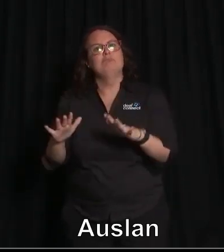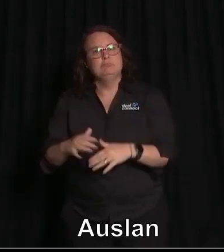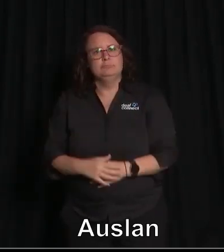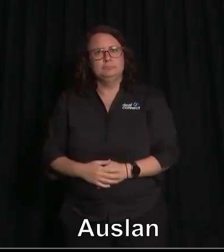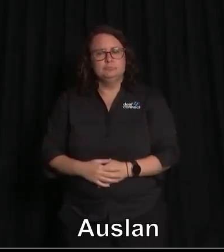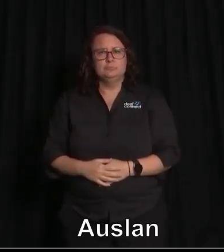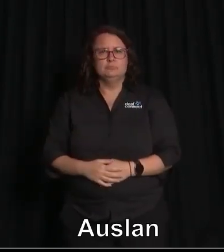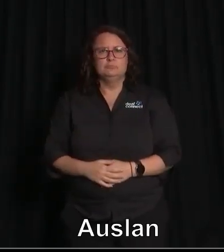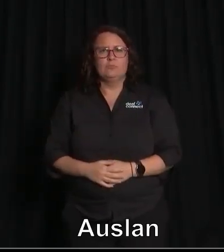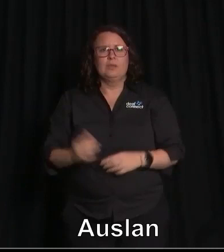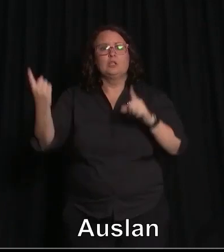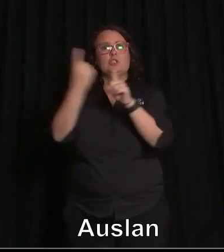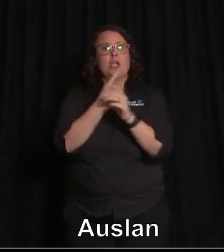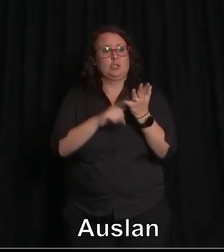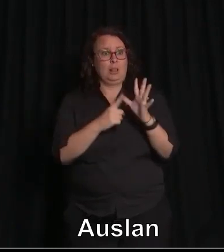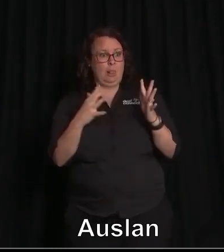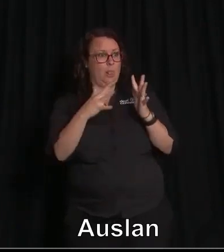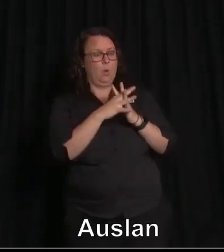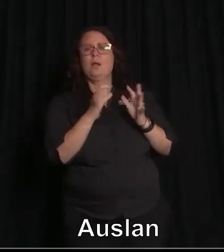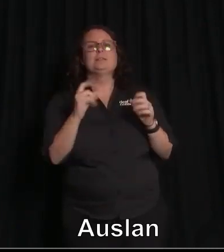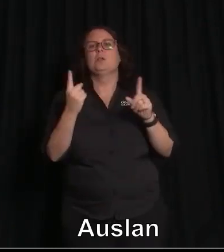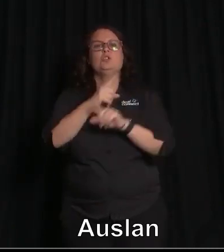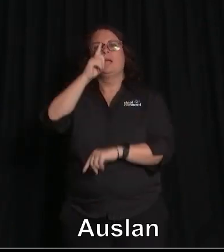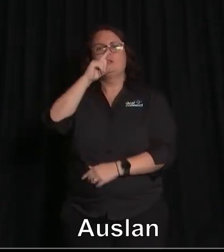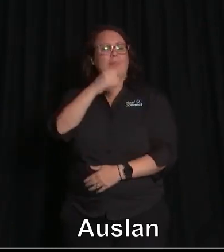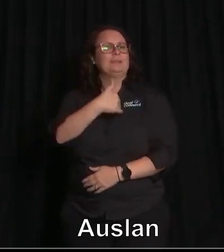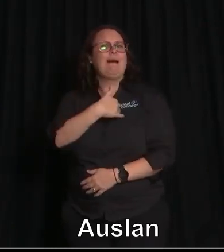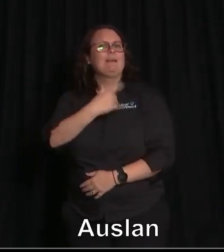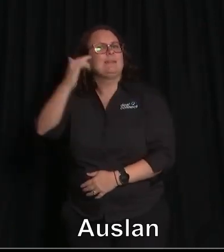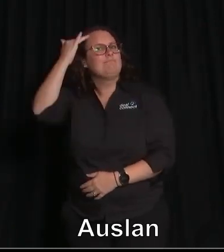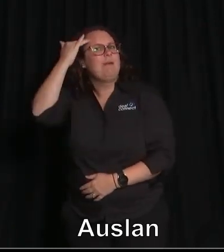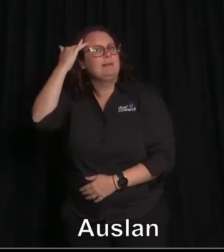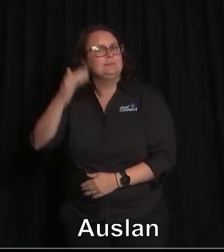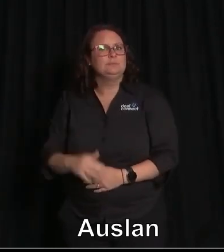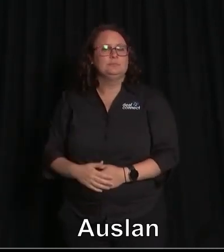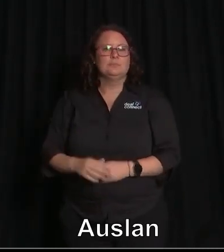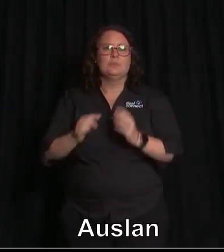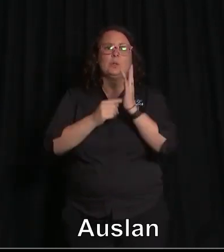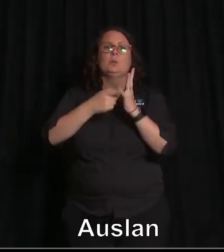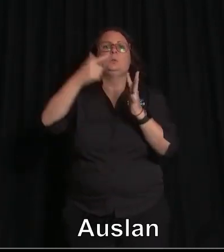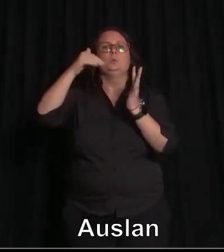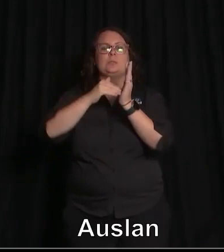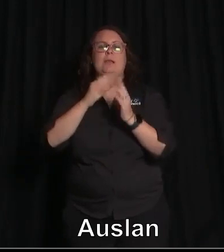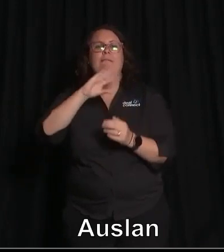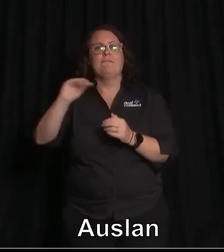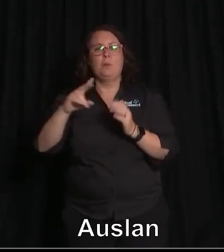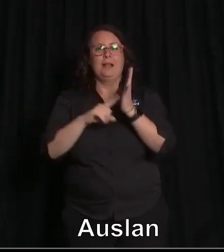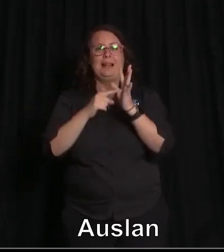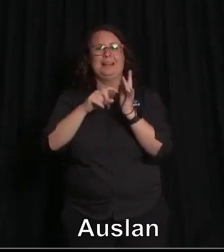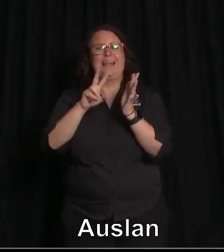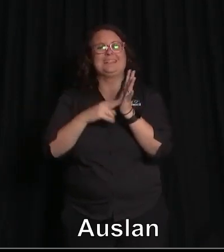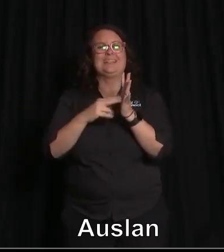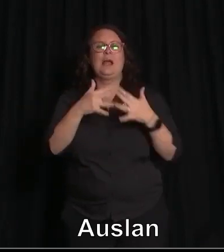and that changing the laws does not change hearts and minds. Luz from Latin America reminded us that